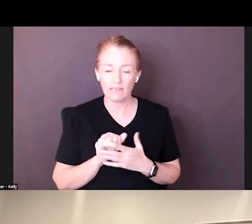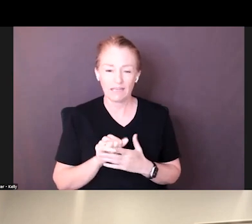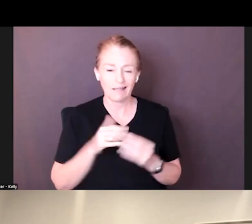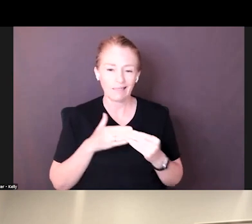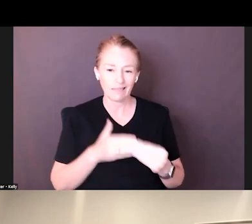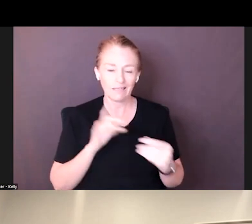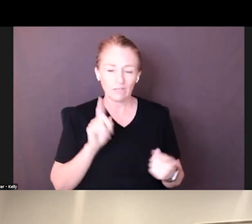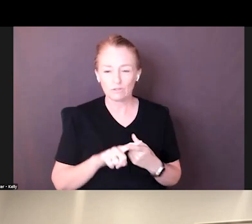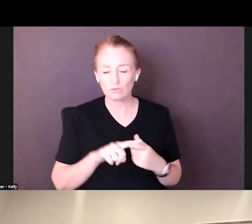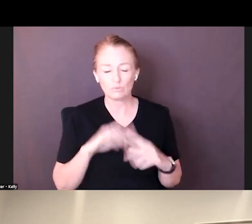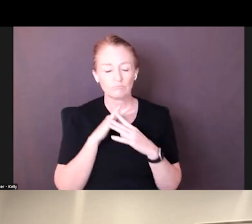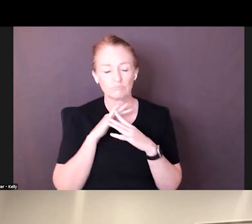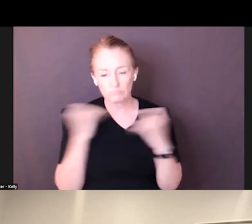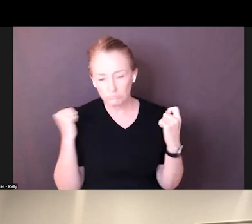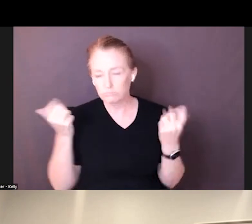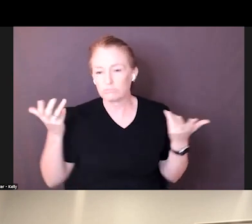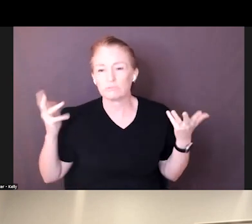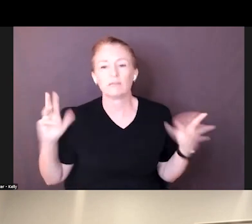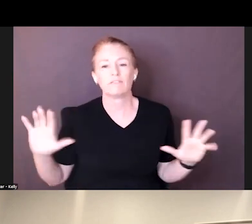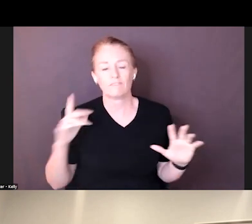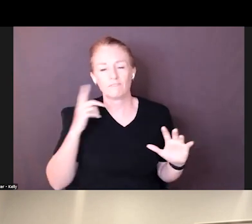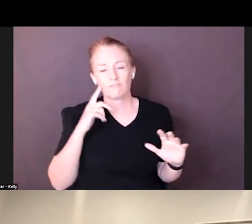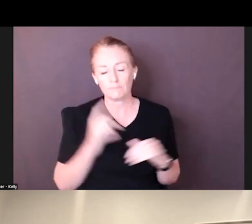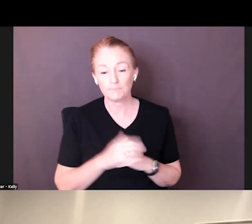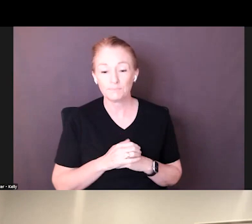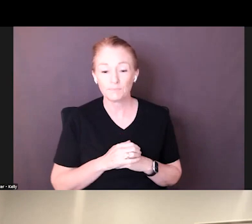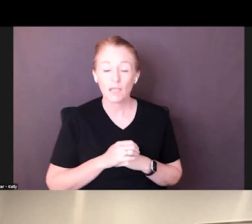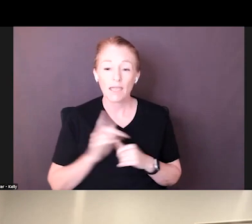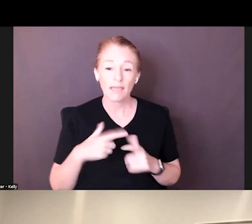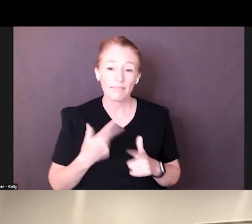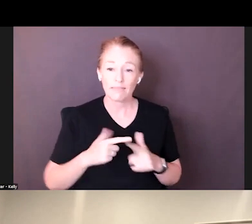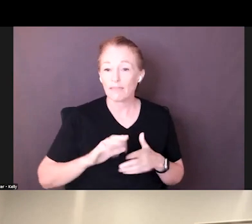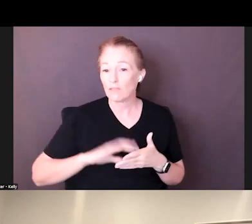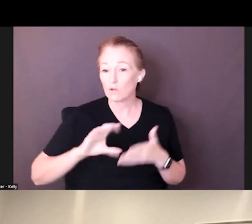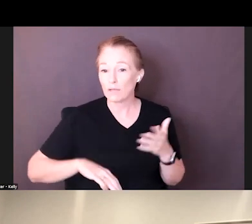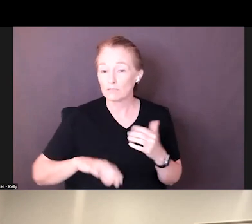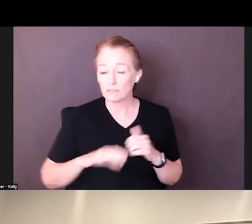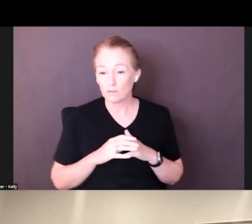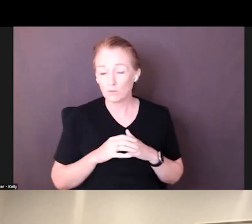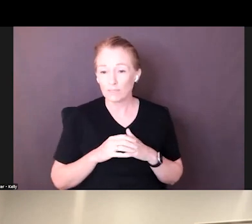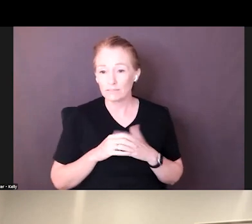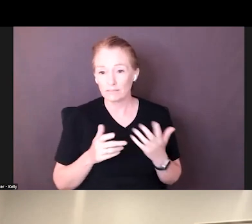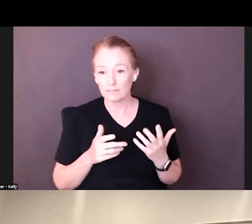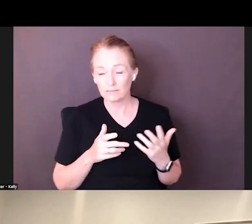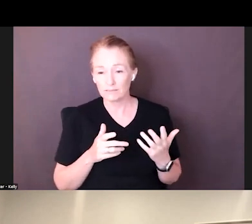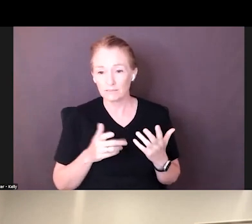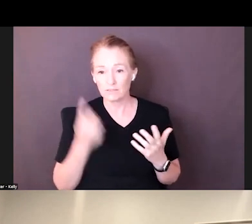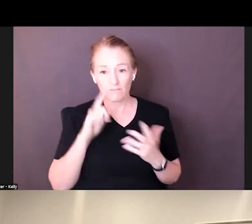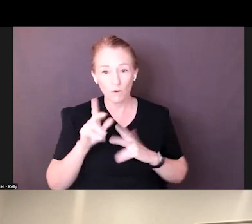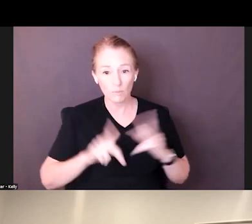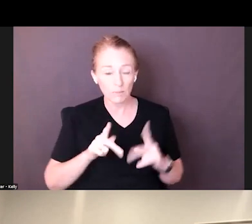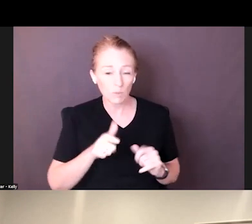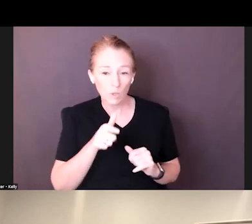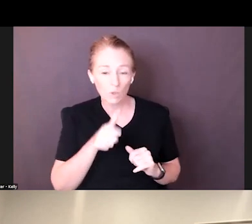policy choices in the opioid crisis and the consequences for people Stefan is working to study, people who did not